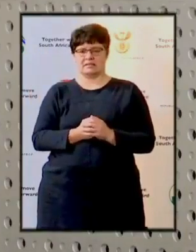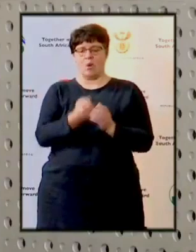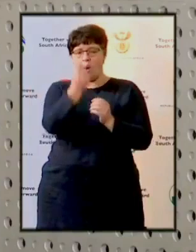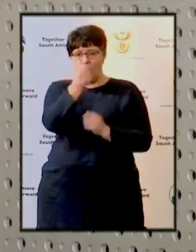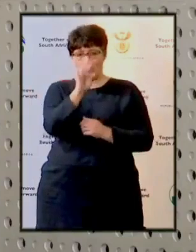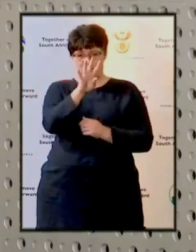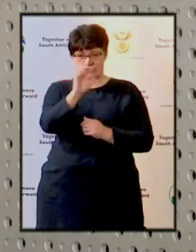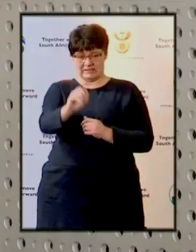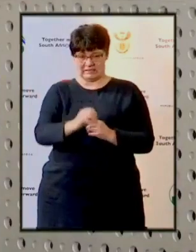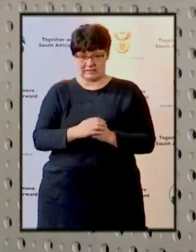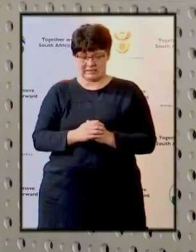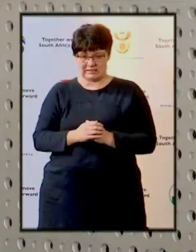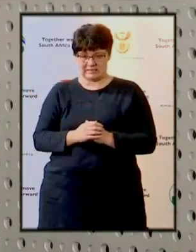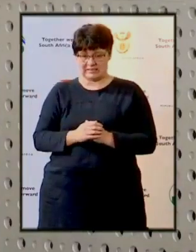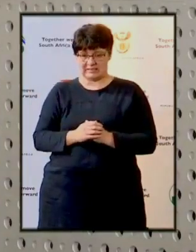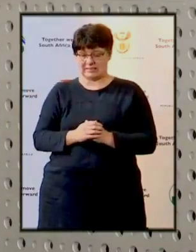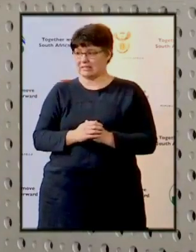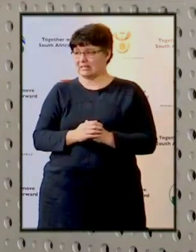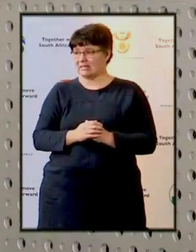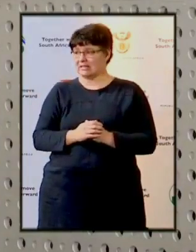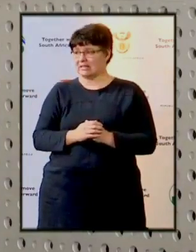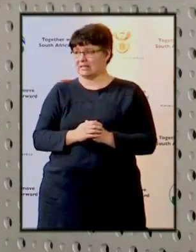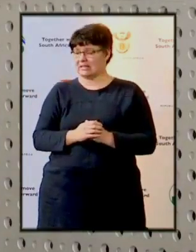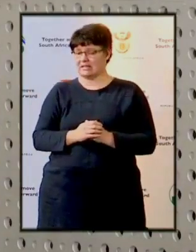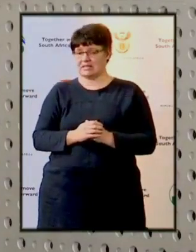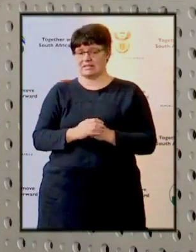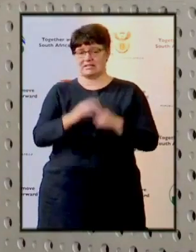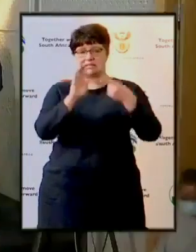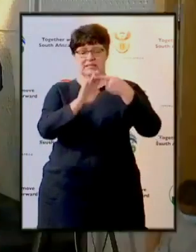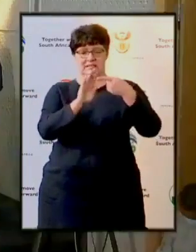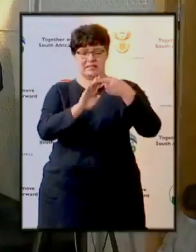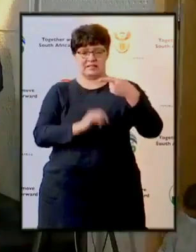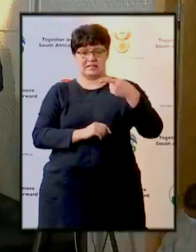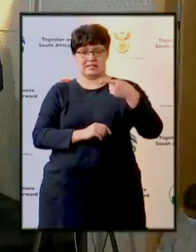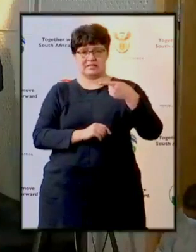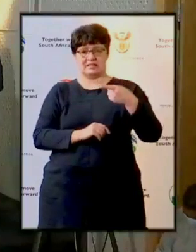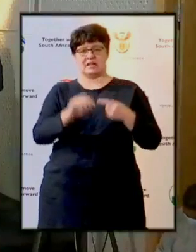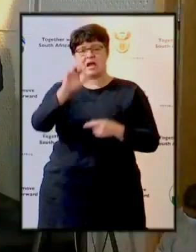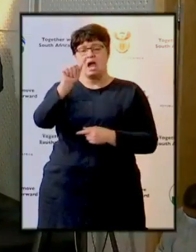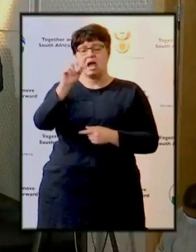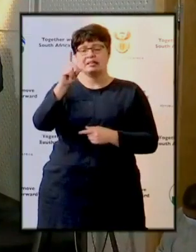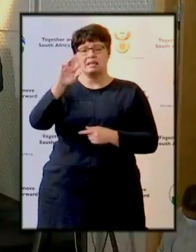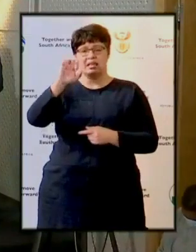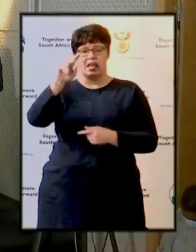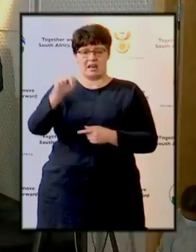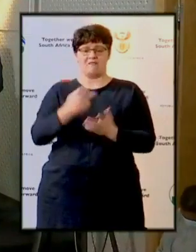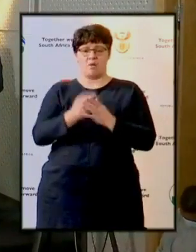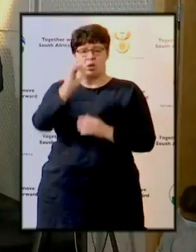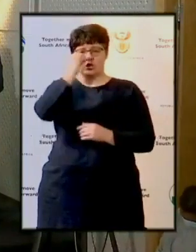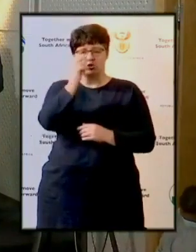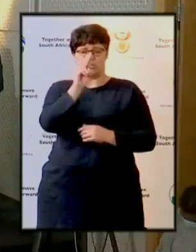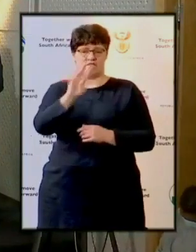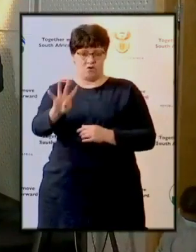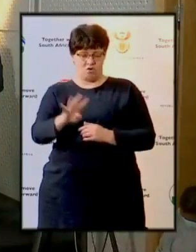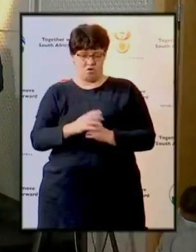If we can hear you properly. Okay. The first question is from Adrian Besson. From News 24, and it